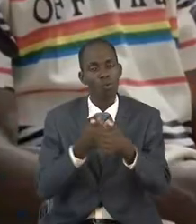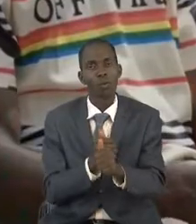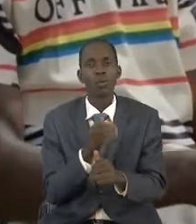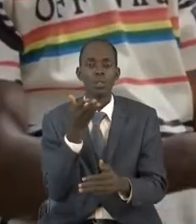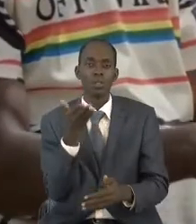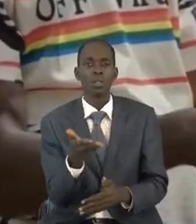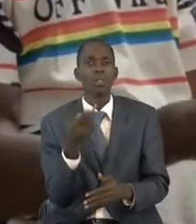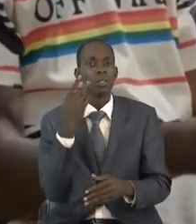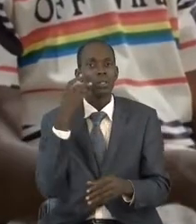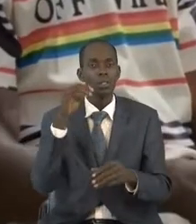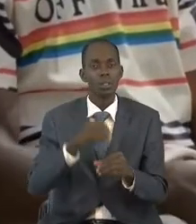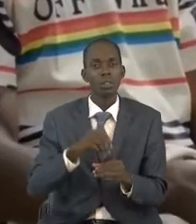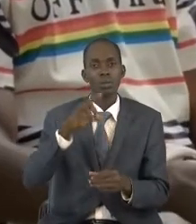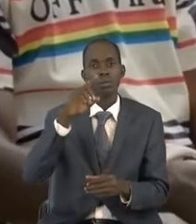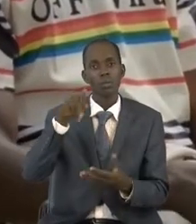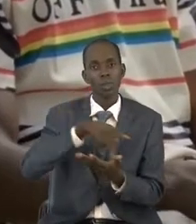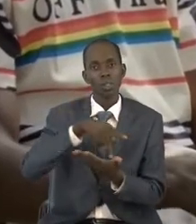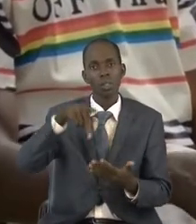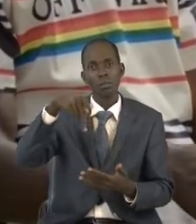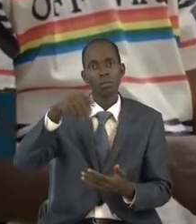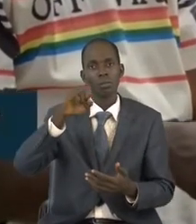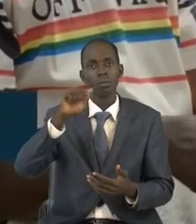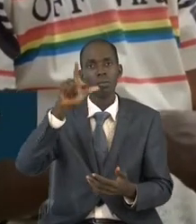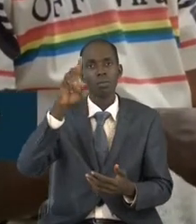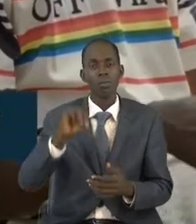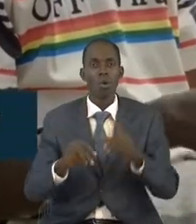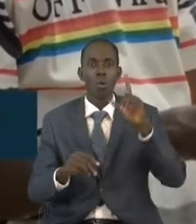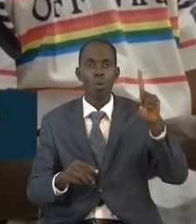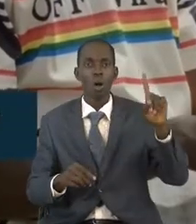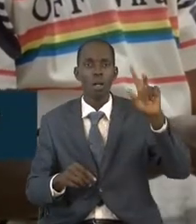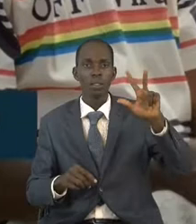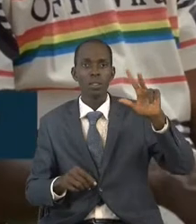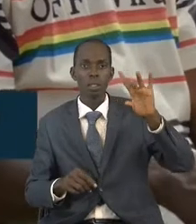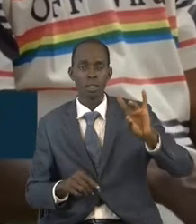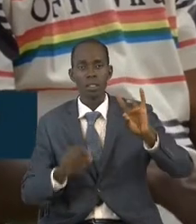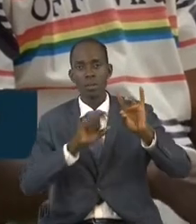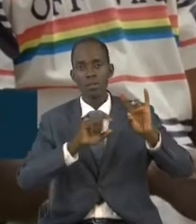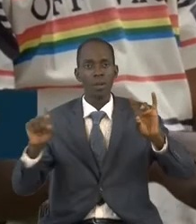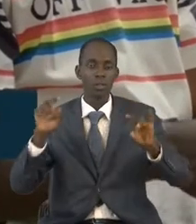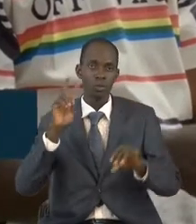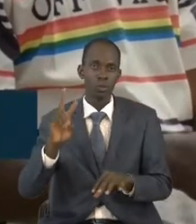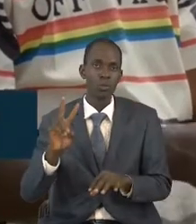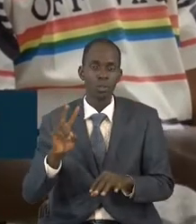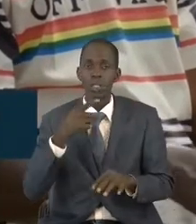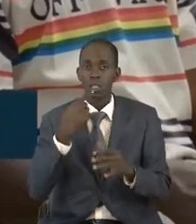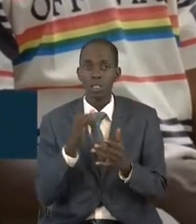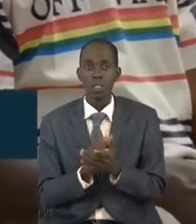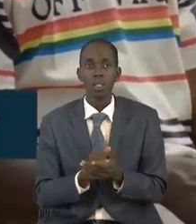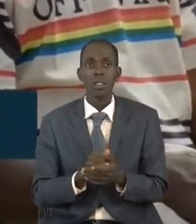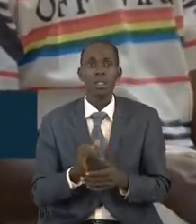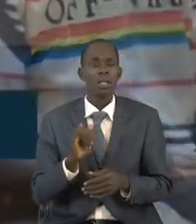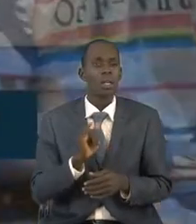looking at verse 2. Psalm 138, we're looking at verse 2. It says, I will worship